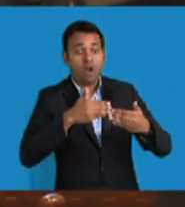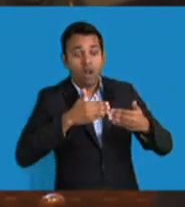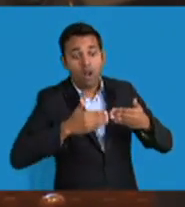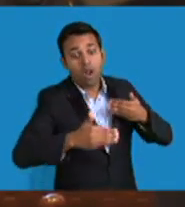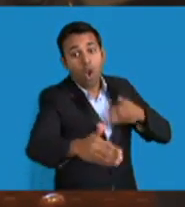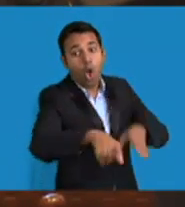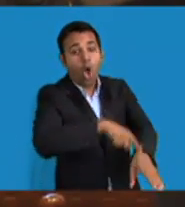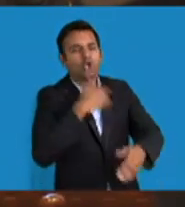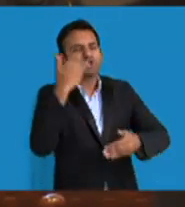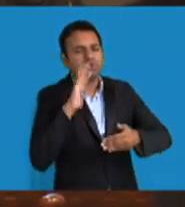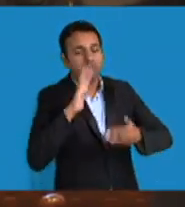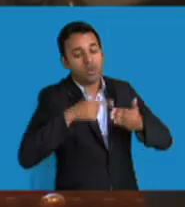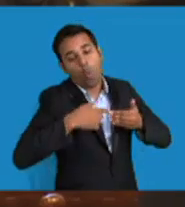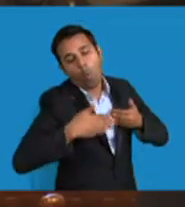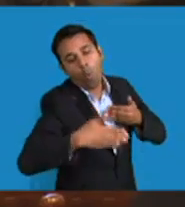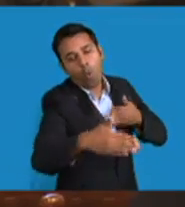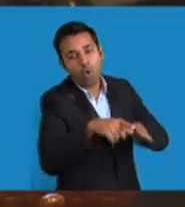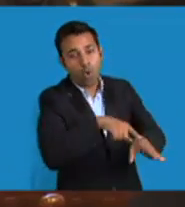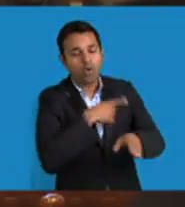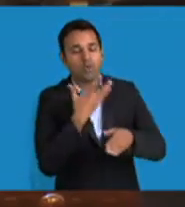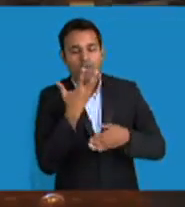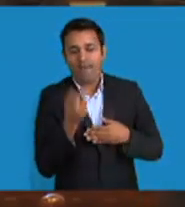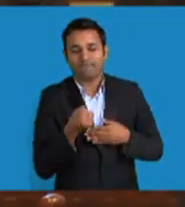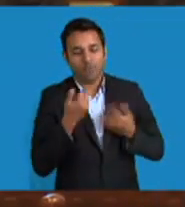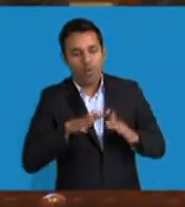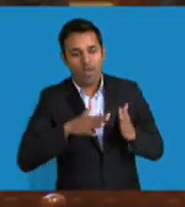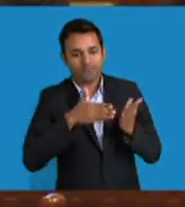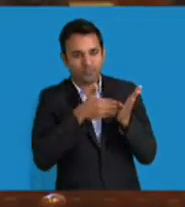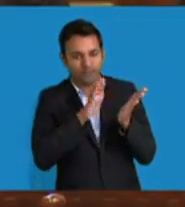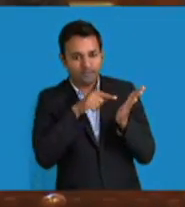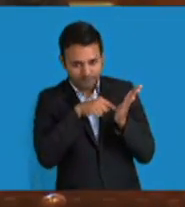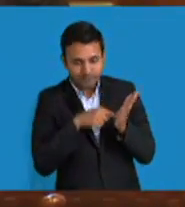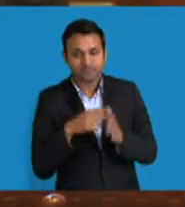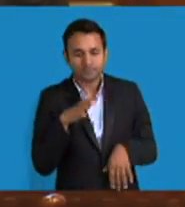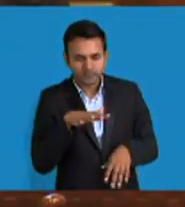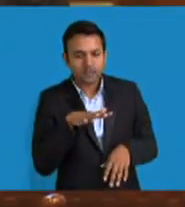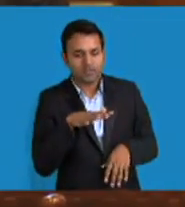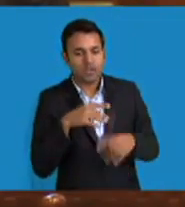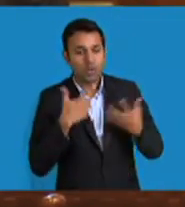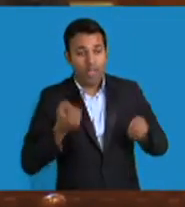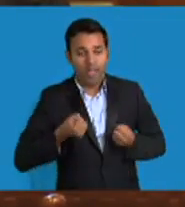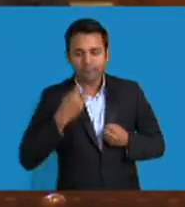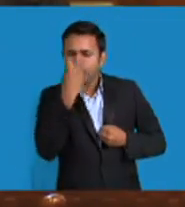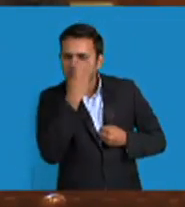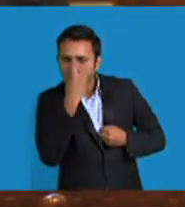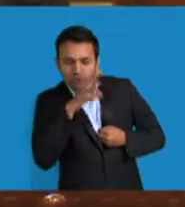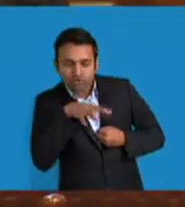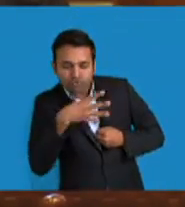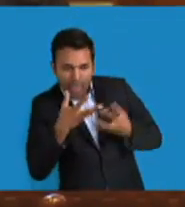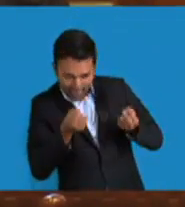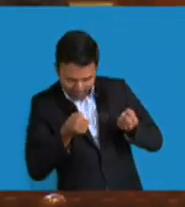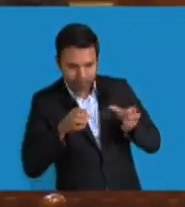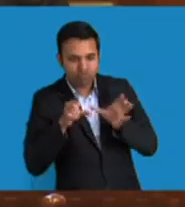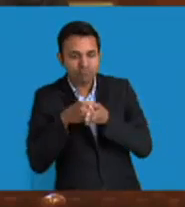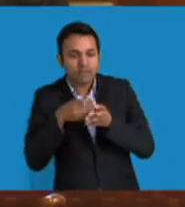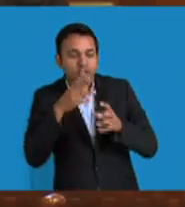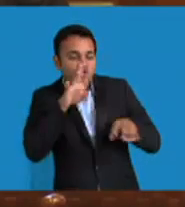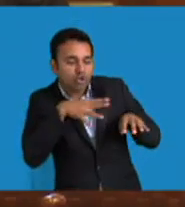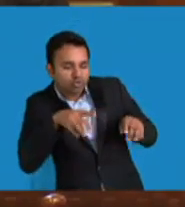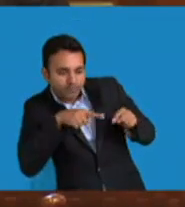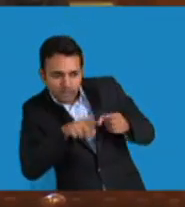monitoring, control and surveillance is in the offshore fishing sector and has been Fiji's leading position in the